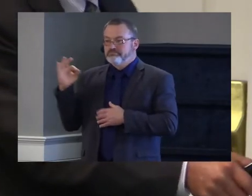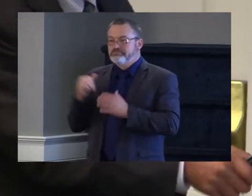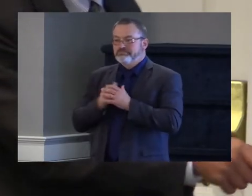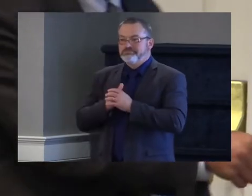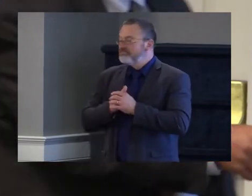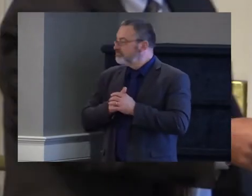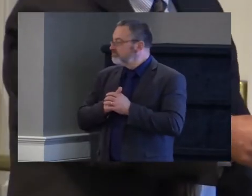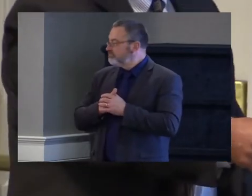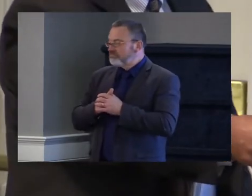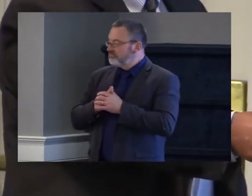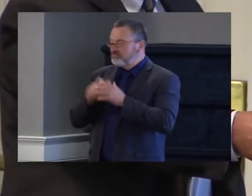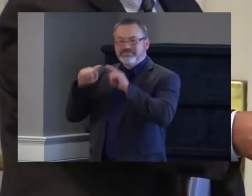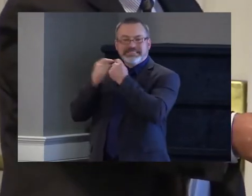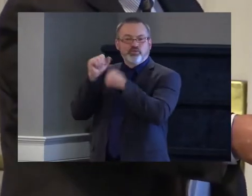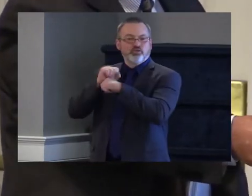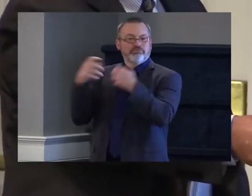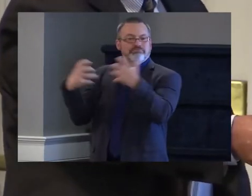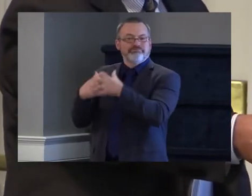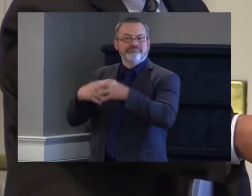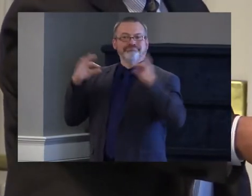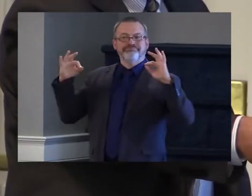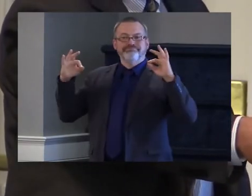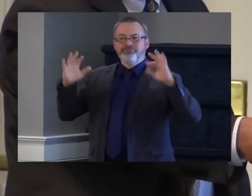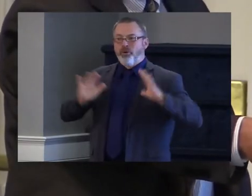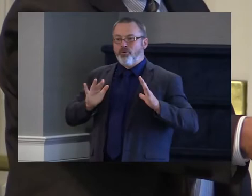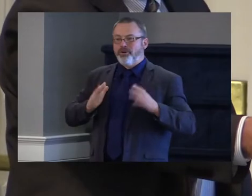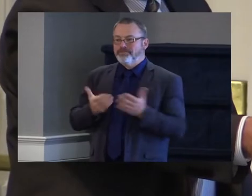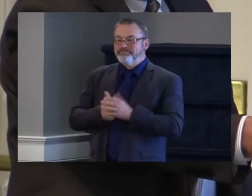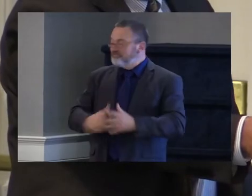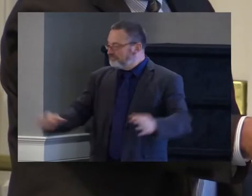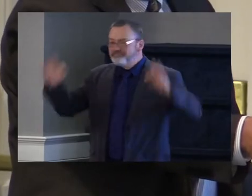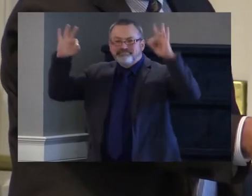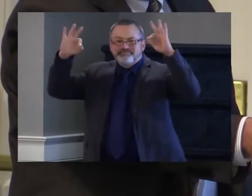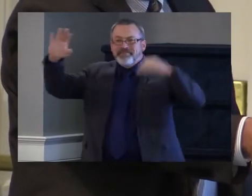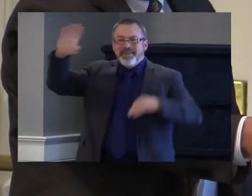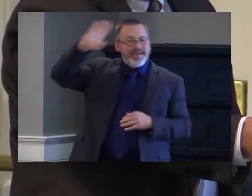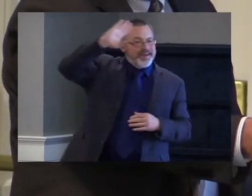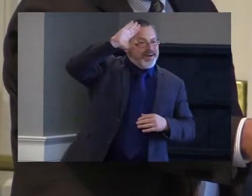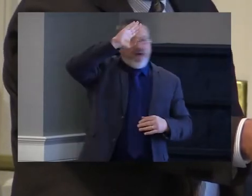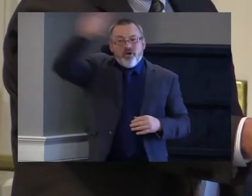move it a little closer. Hello? Does that work?